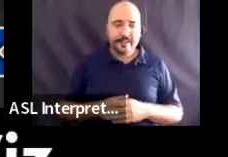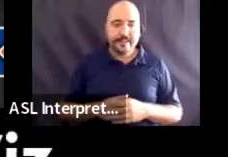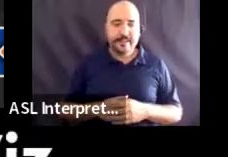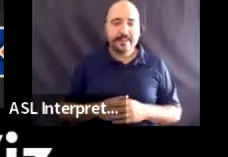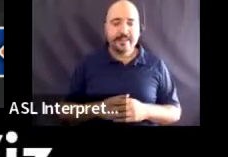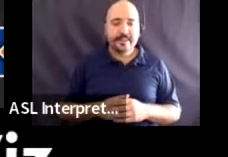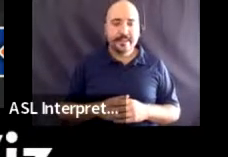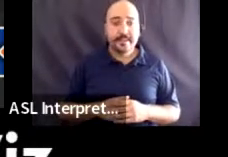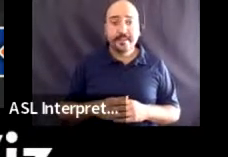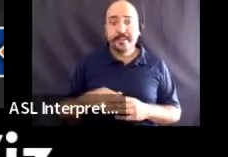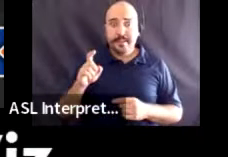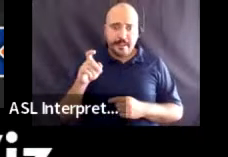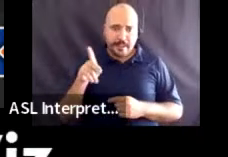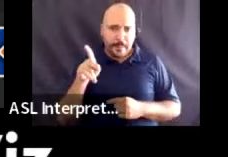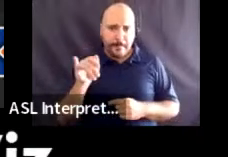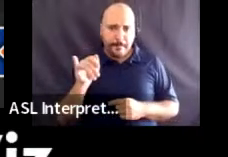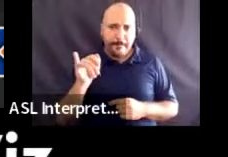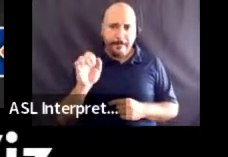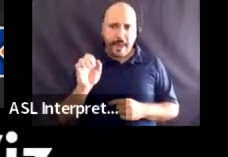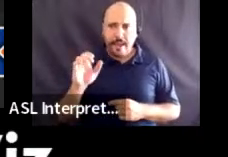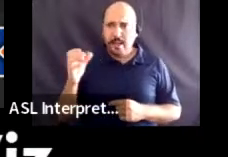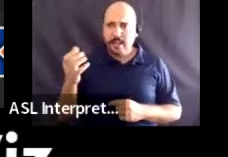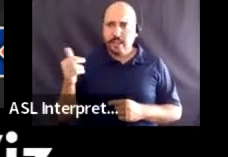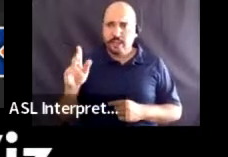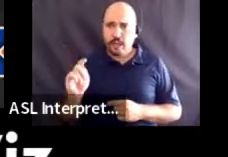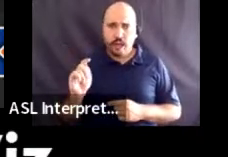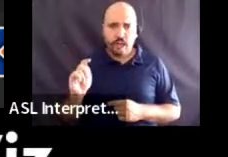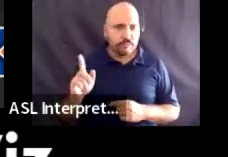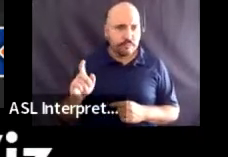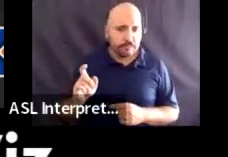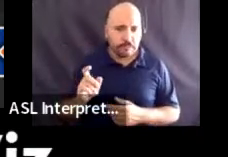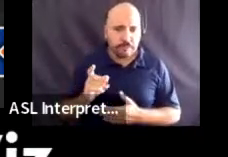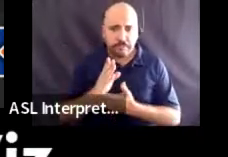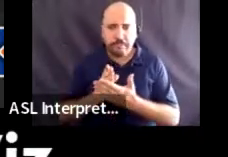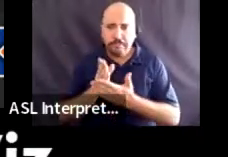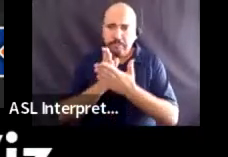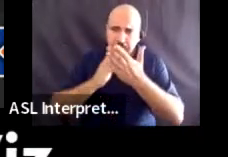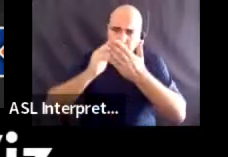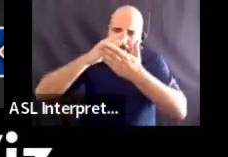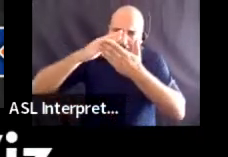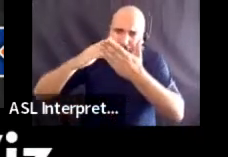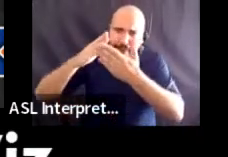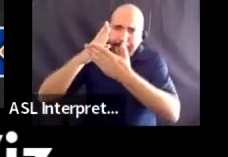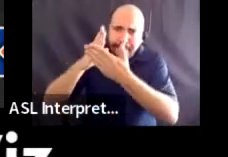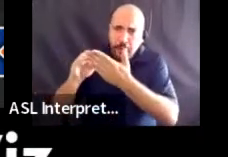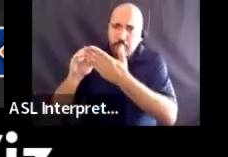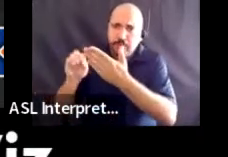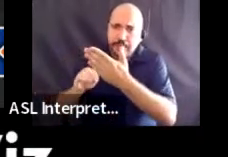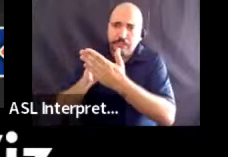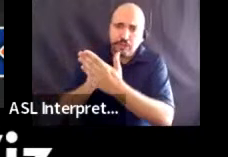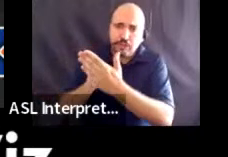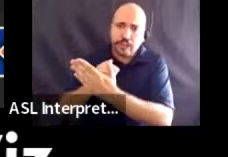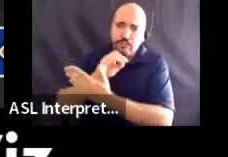right? Is it a pie chart that is split up into different pieces with percentages for each one?